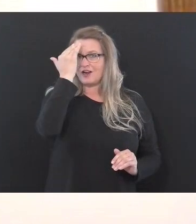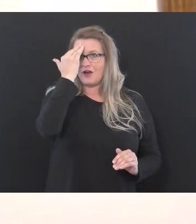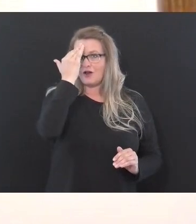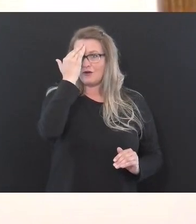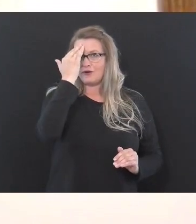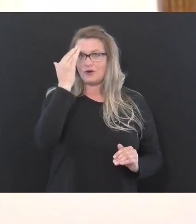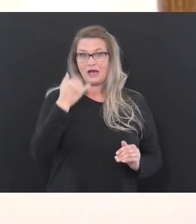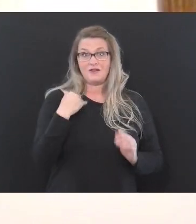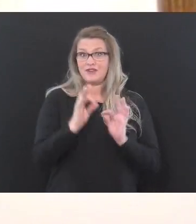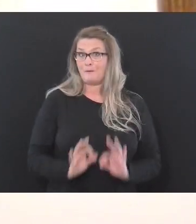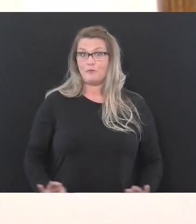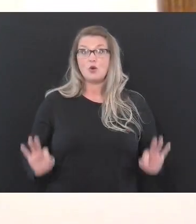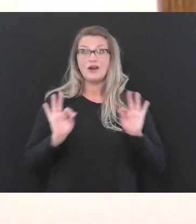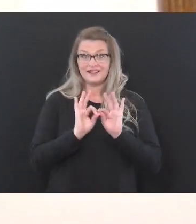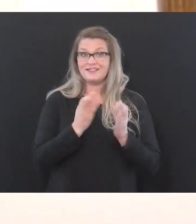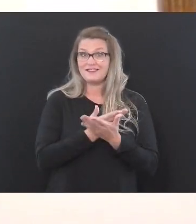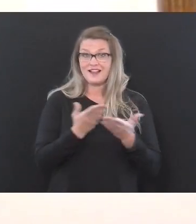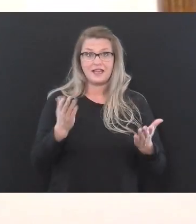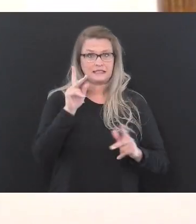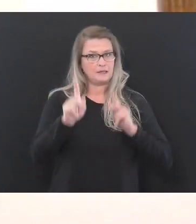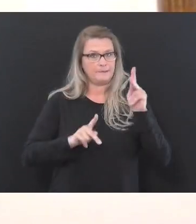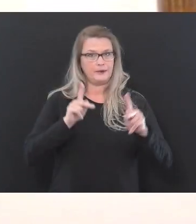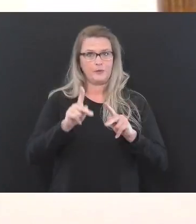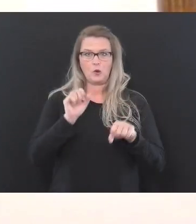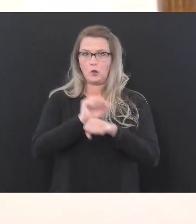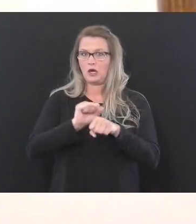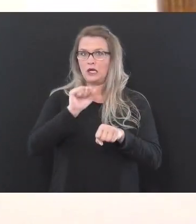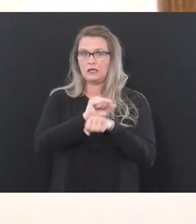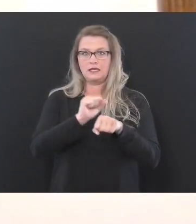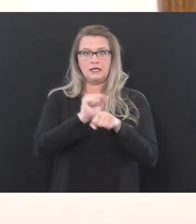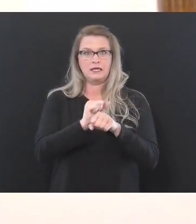lot of important things, and our citizens have done a lot